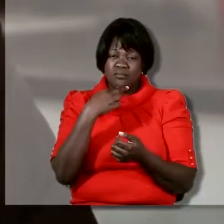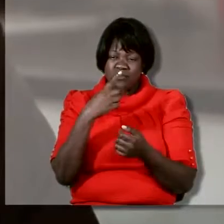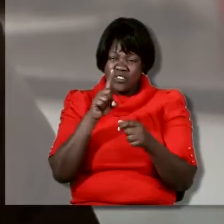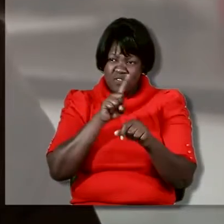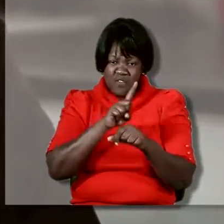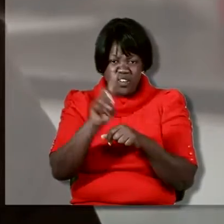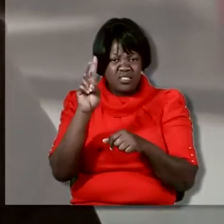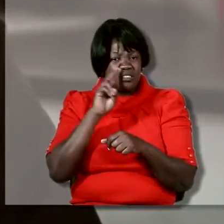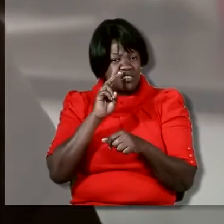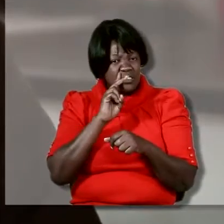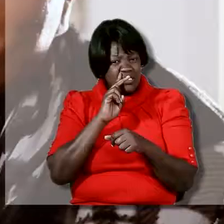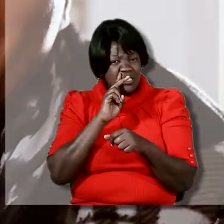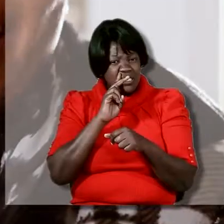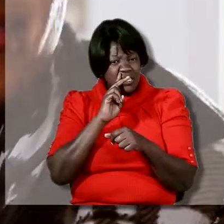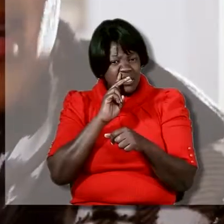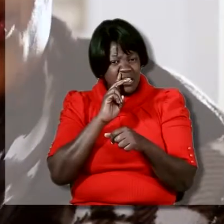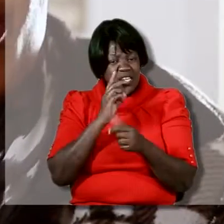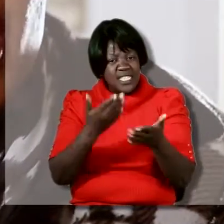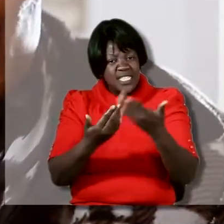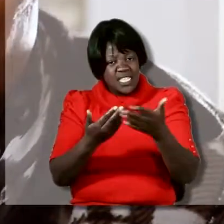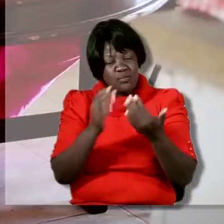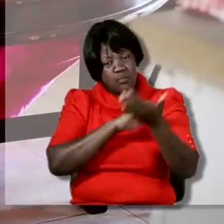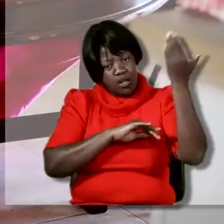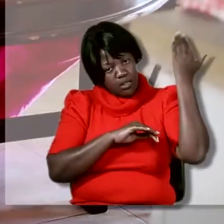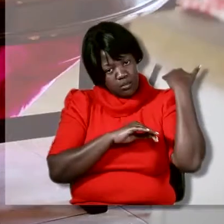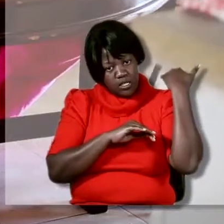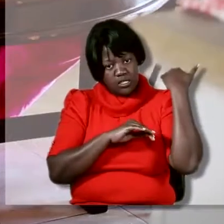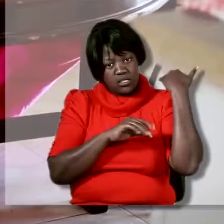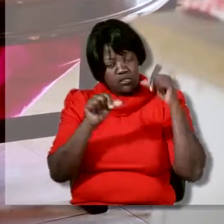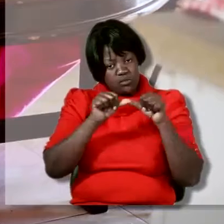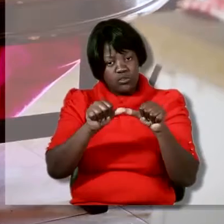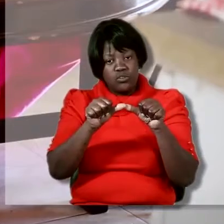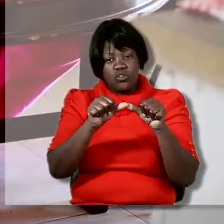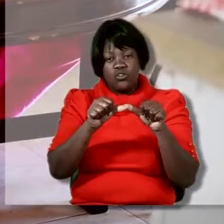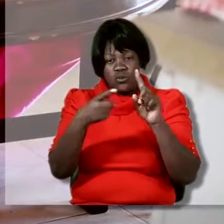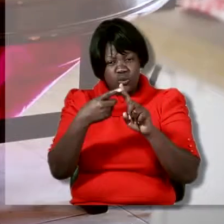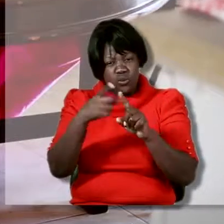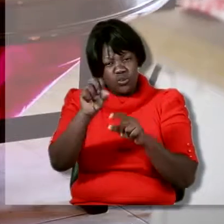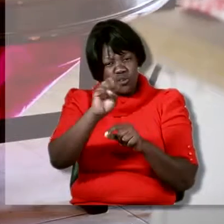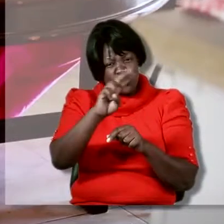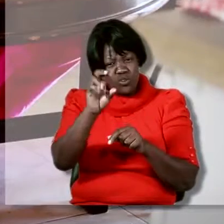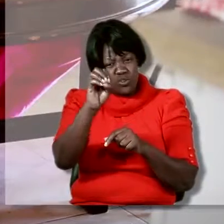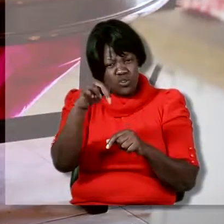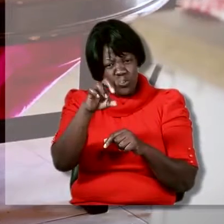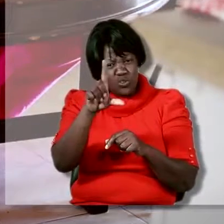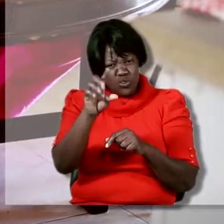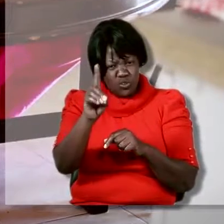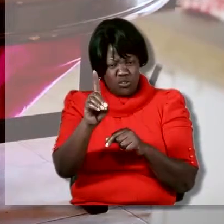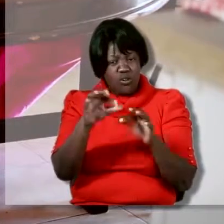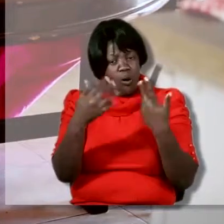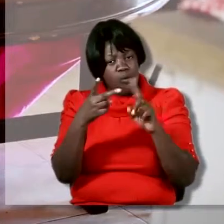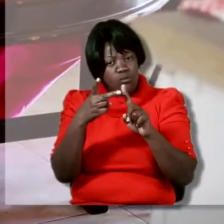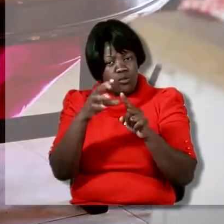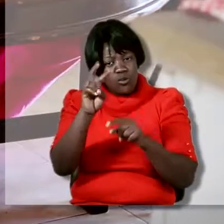one should or would. That's right, you clever girl. Now do you understand everything? Yes,